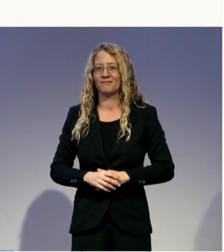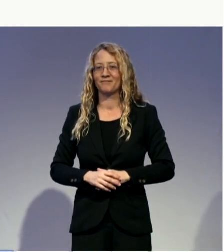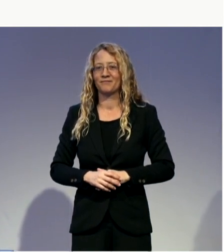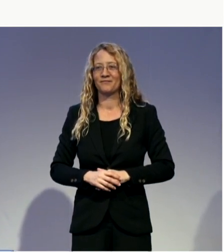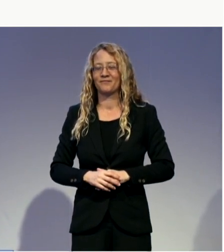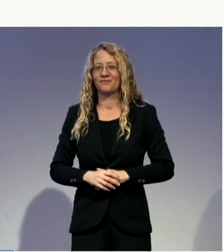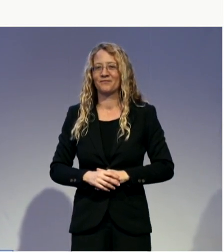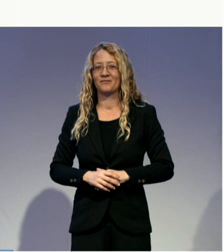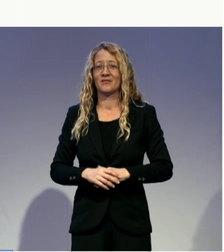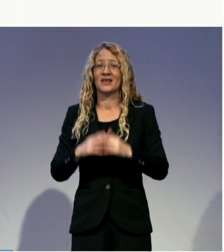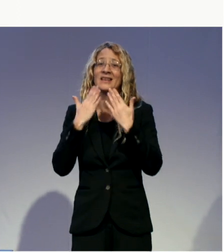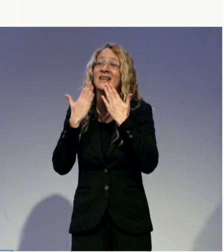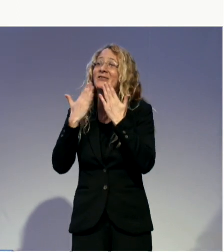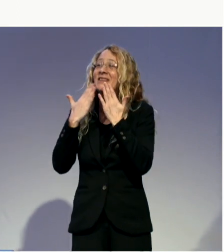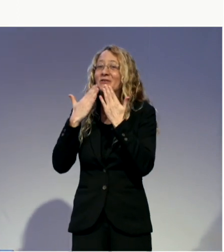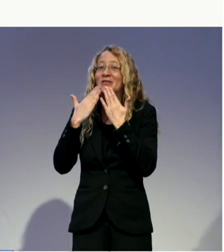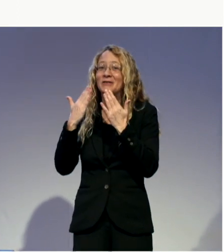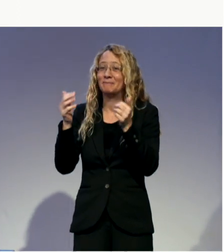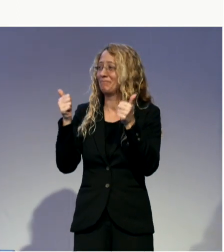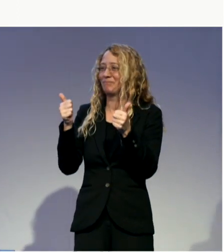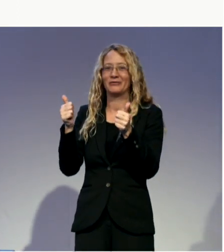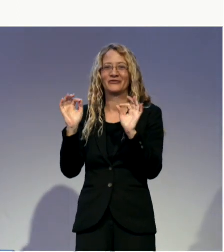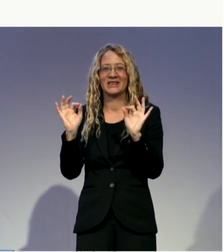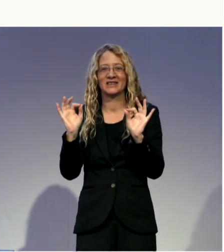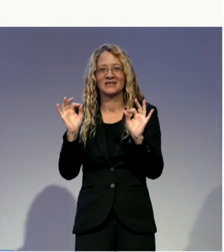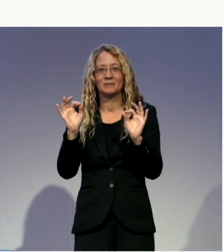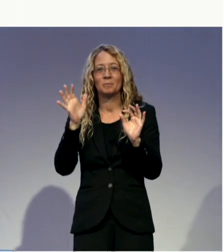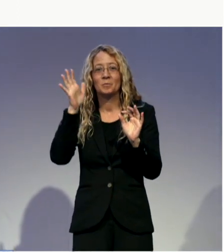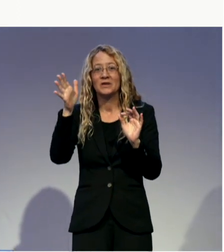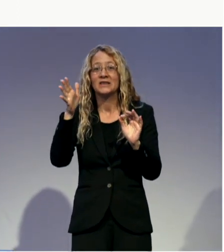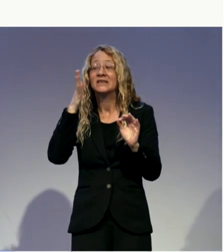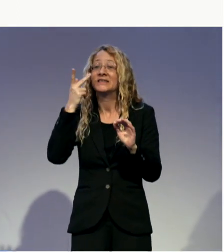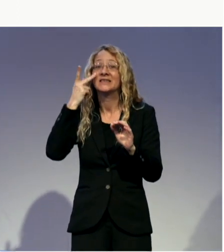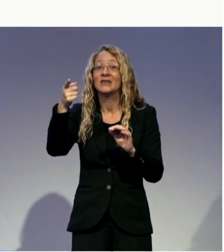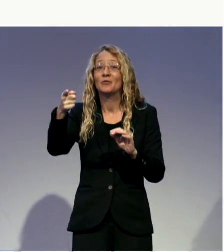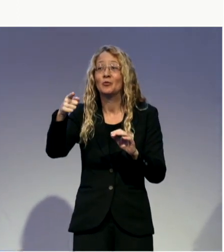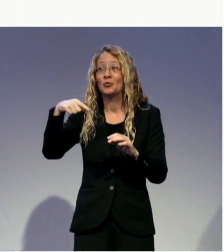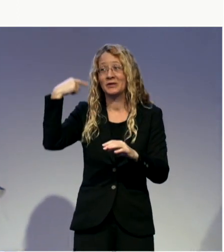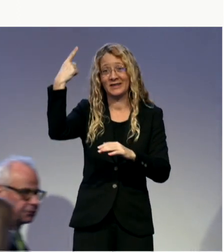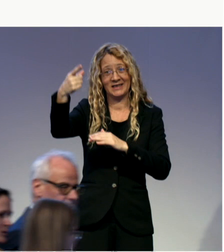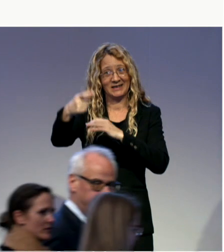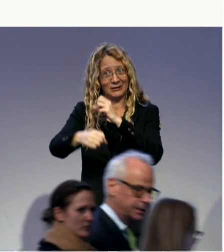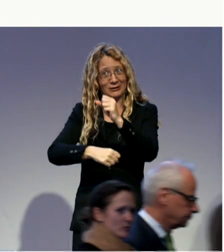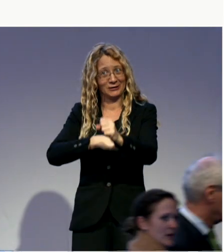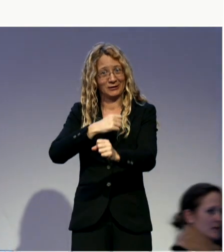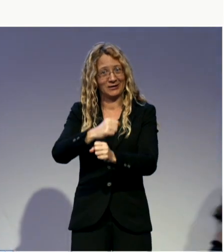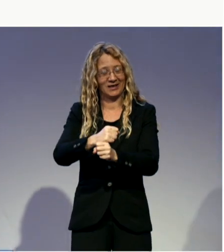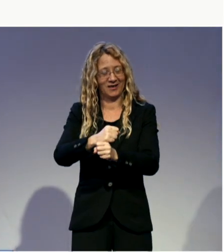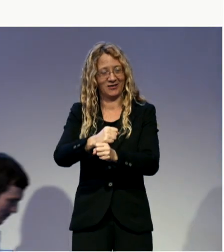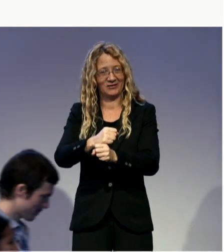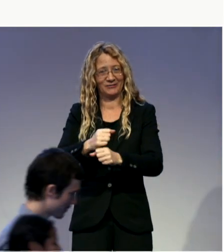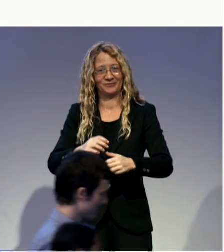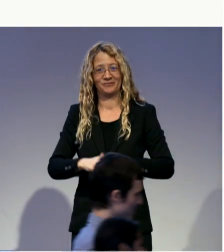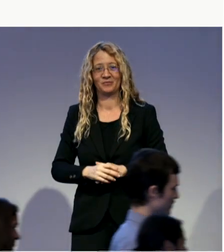Thank you so much and see you next year at the